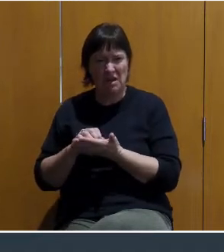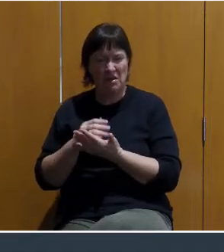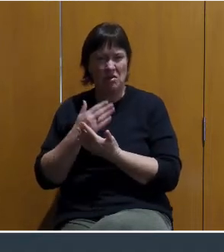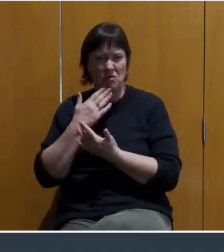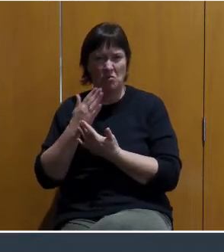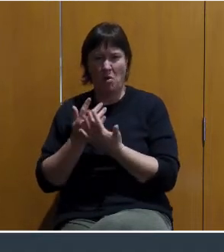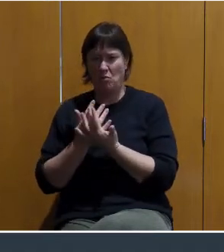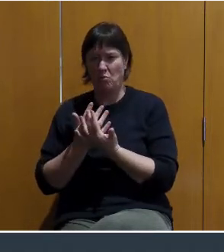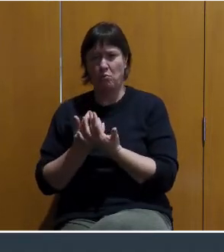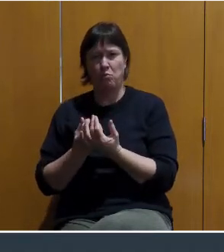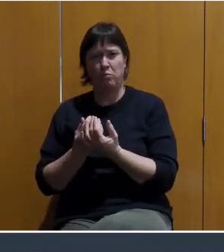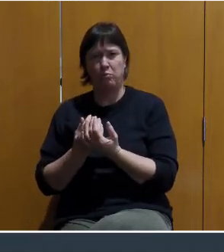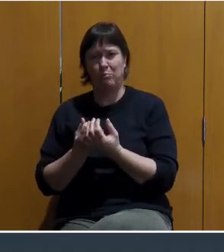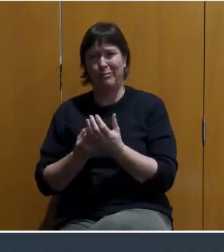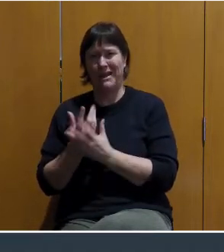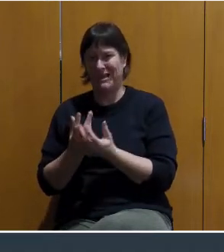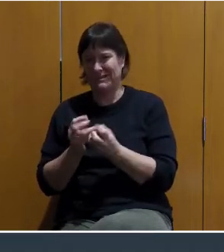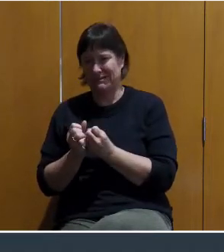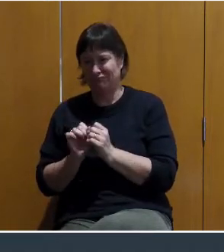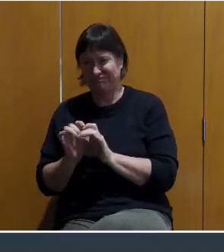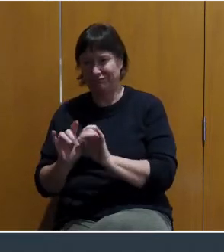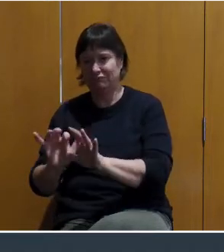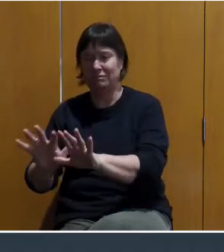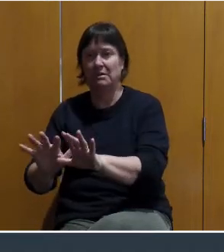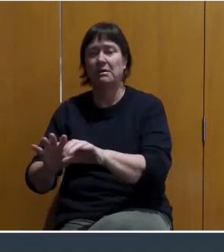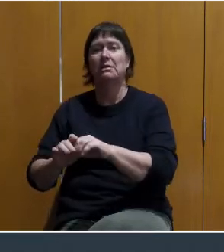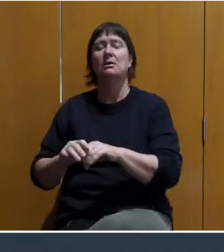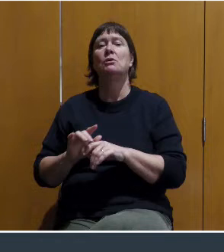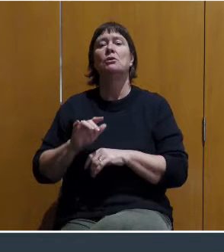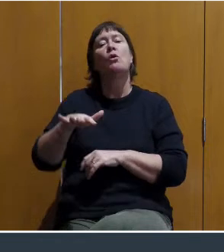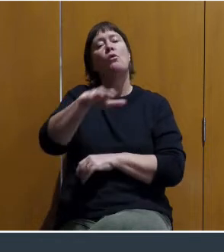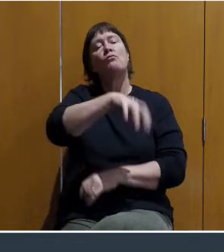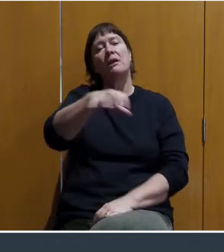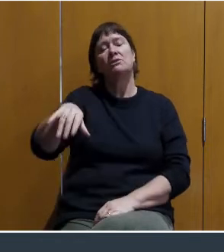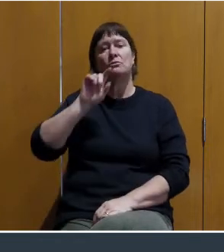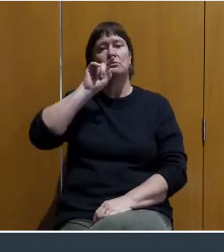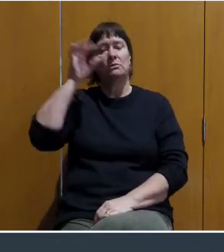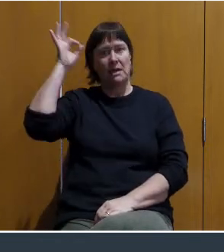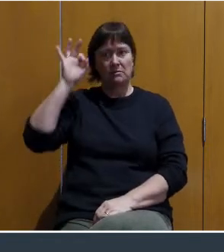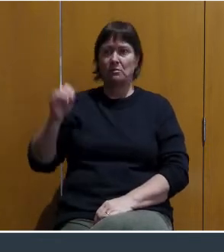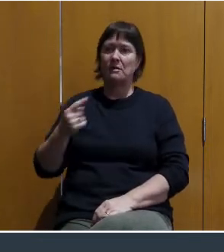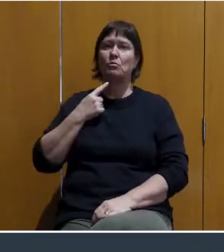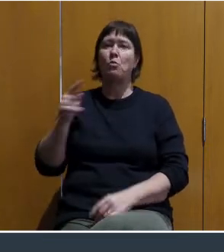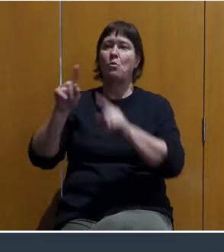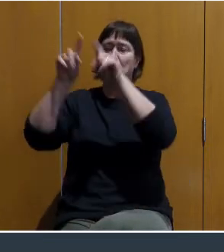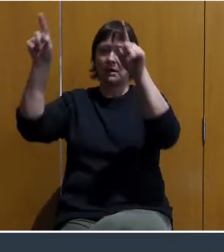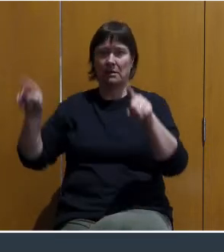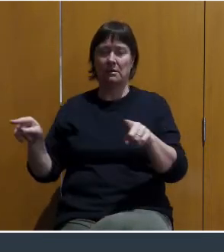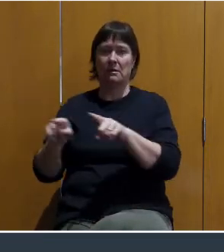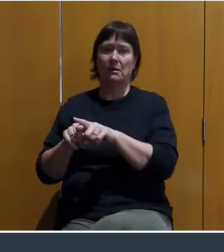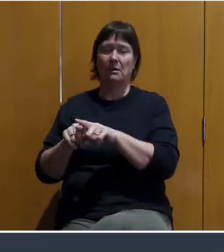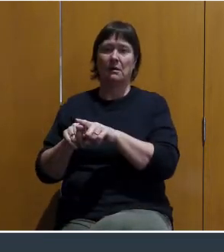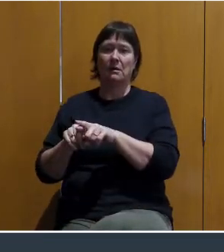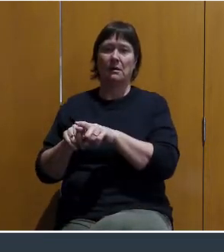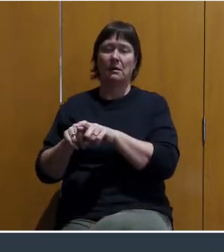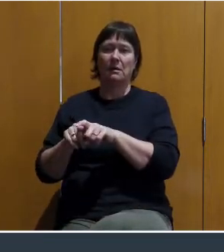sort of taken over. The regional councils put up warning signs, don't let your dog go in the pond. Well, all we hear is yelling and screaming, get out of